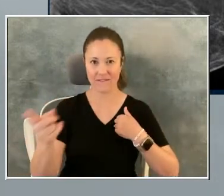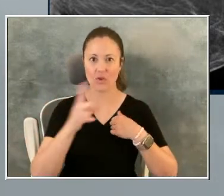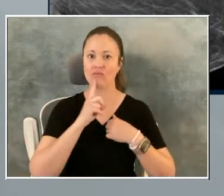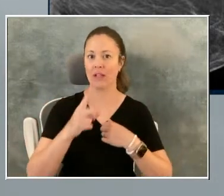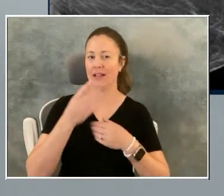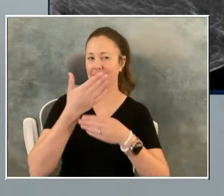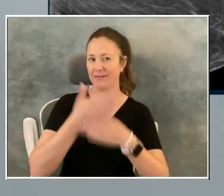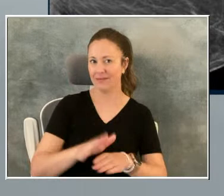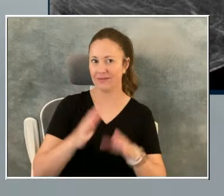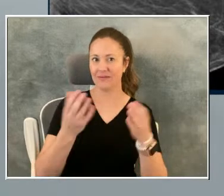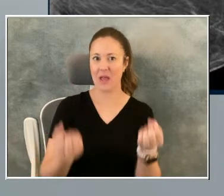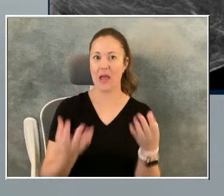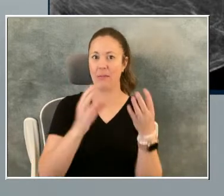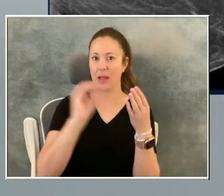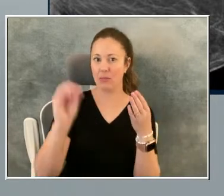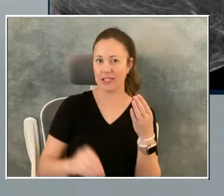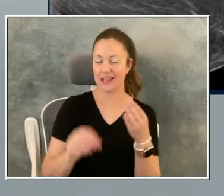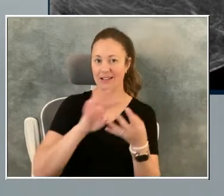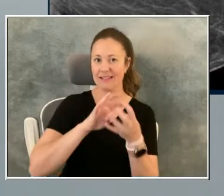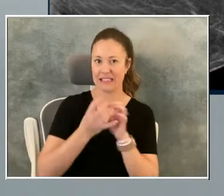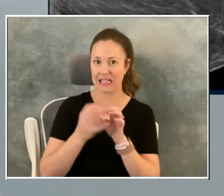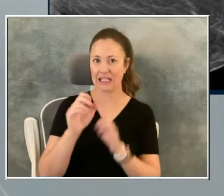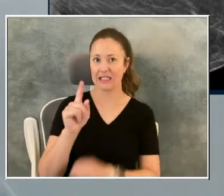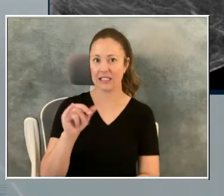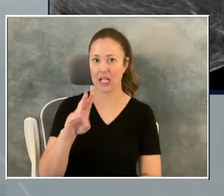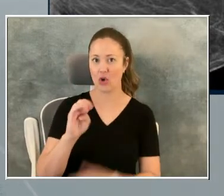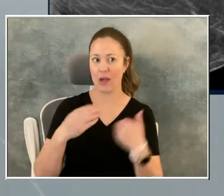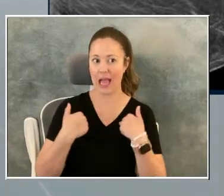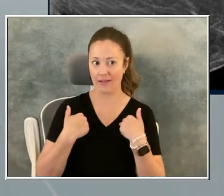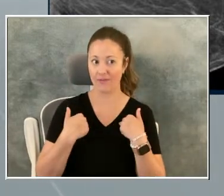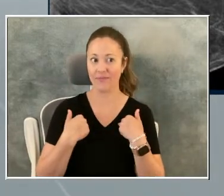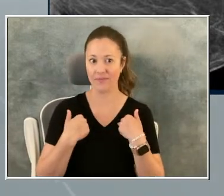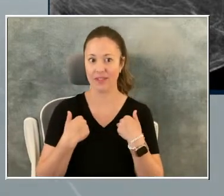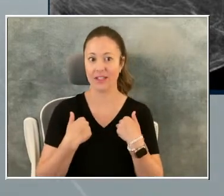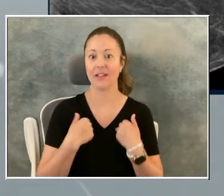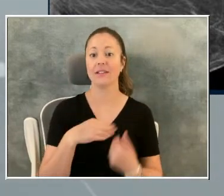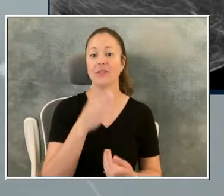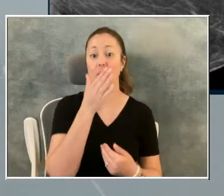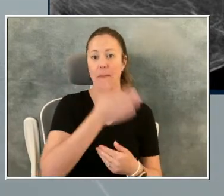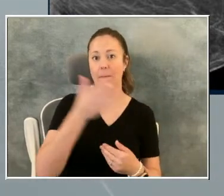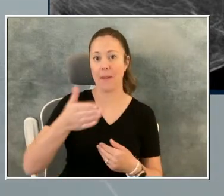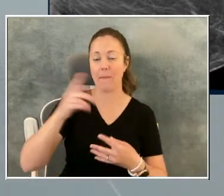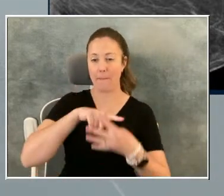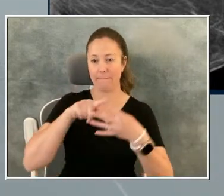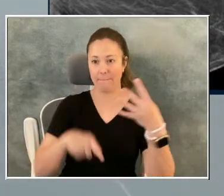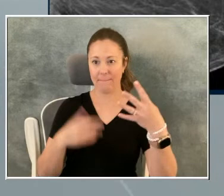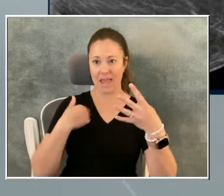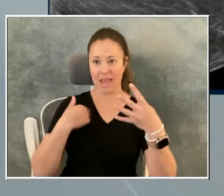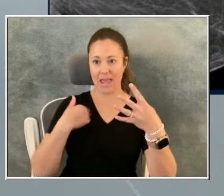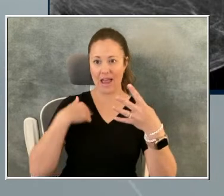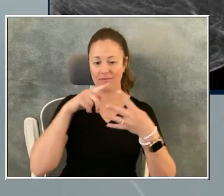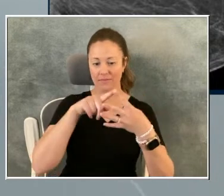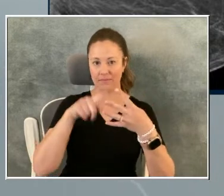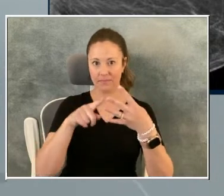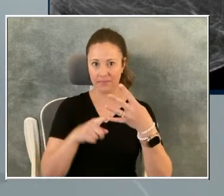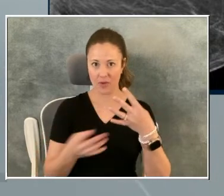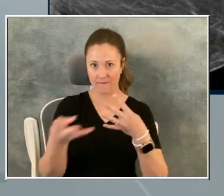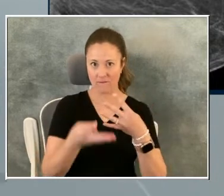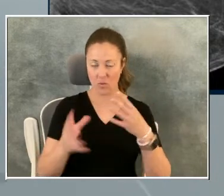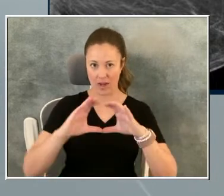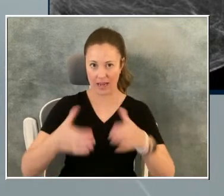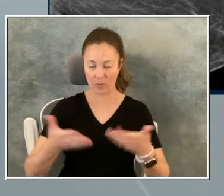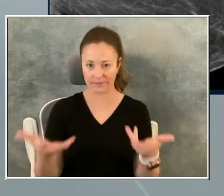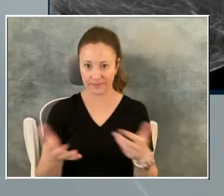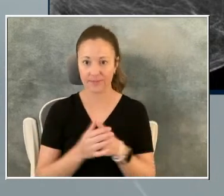dense tissue within the patient's breast. So we have fatty, scattered, heterogeneously dense, and extremely dense. And those far to